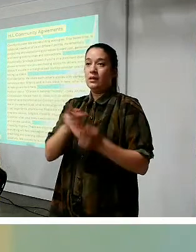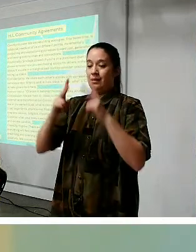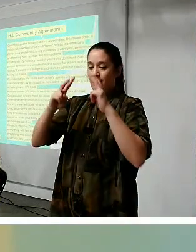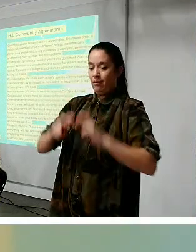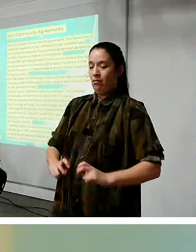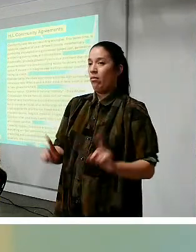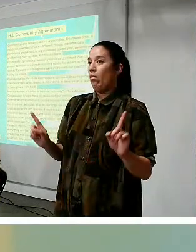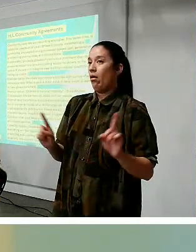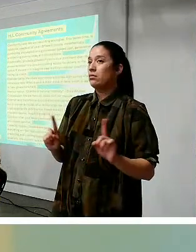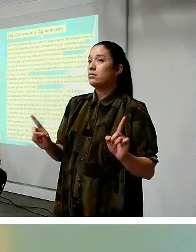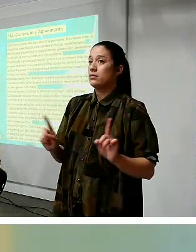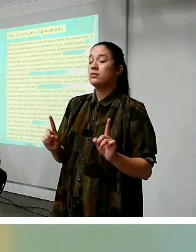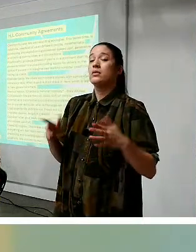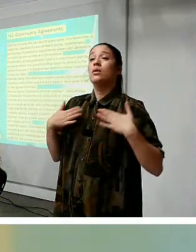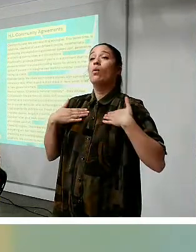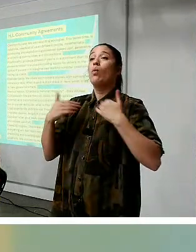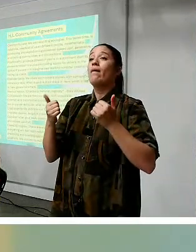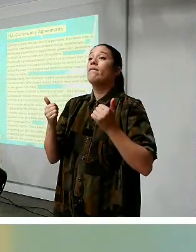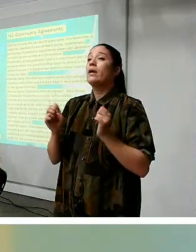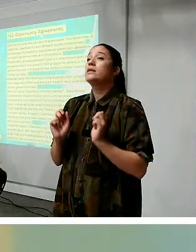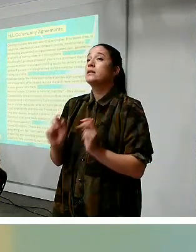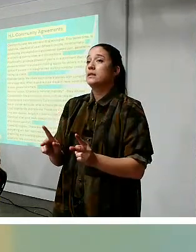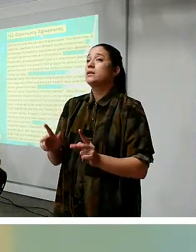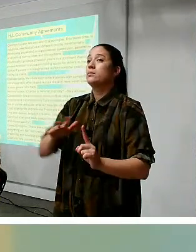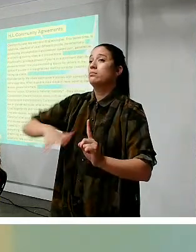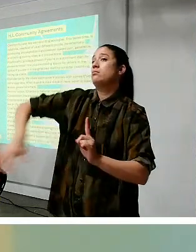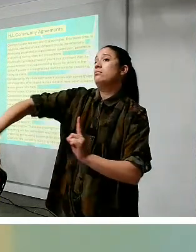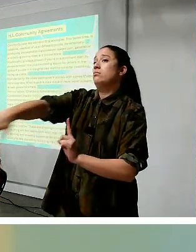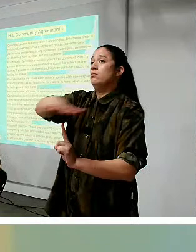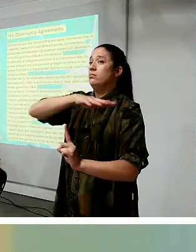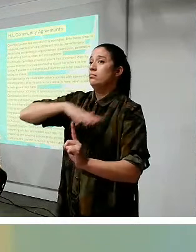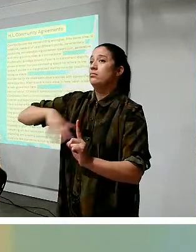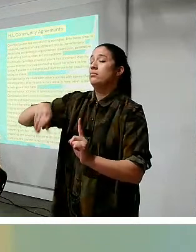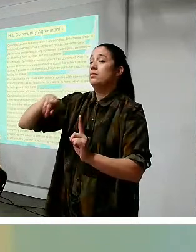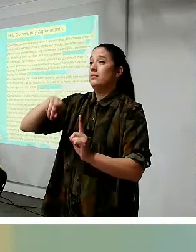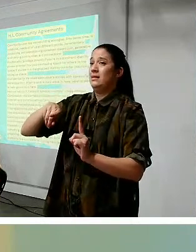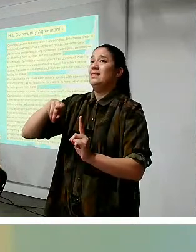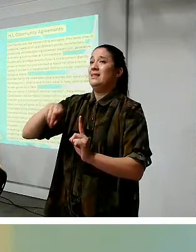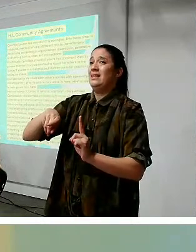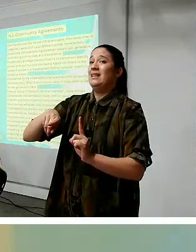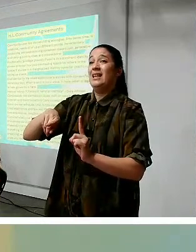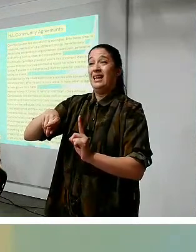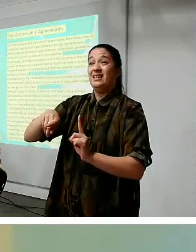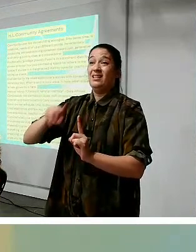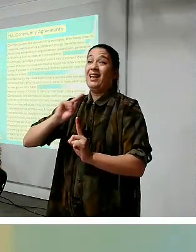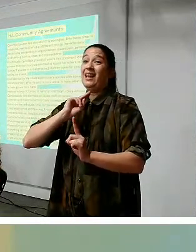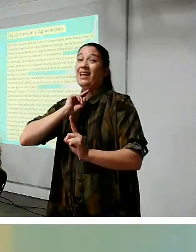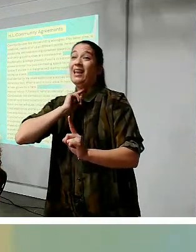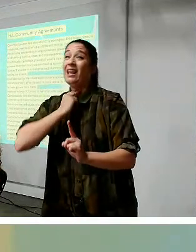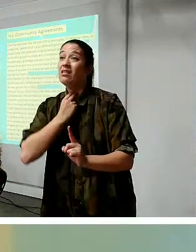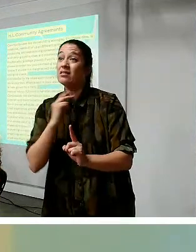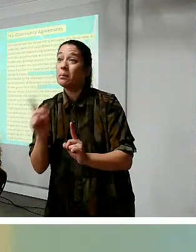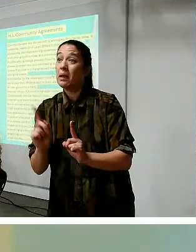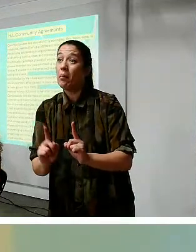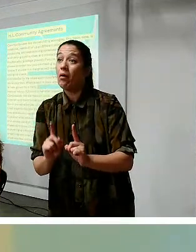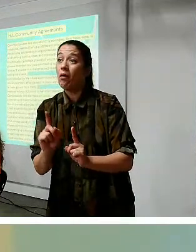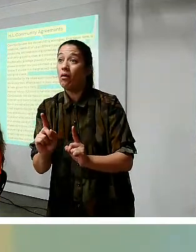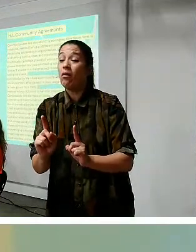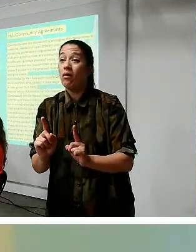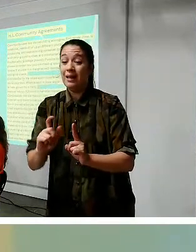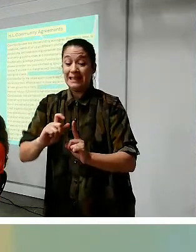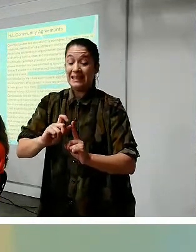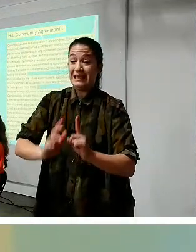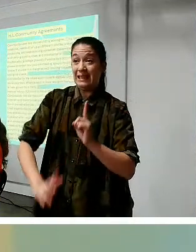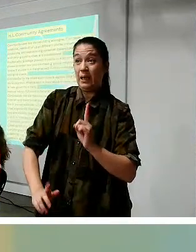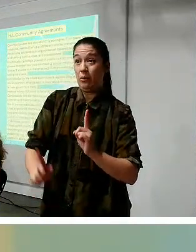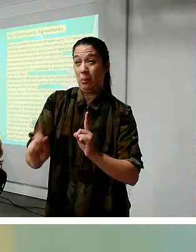investigate how the welfare system particularly disables and kills people in the UK, but also of disabled